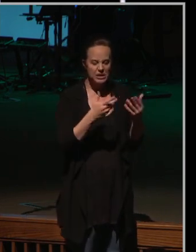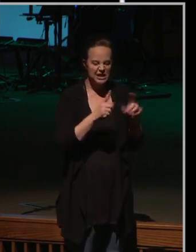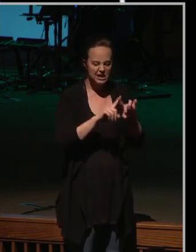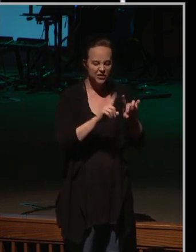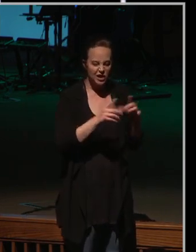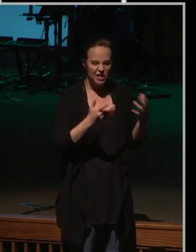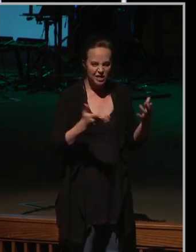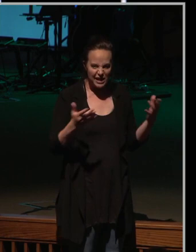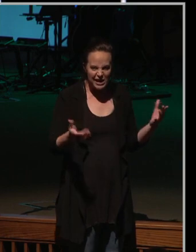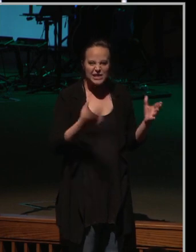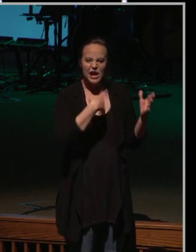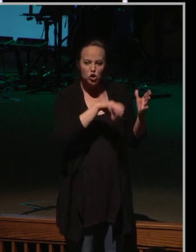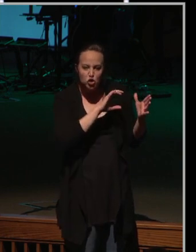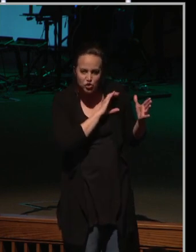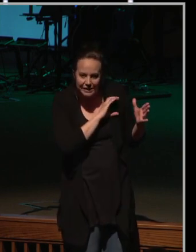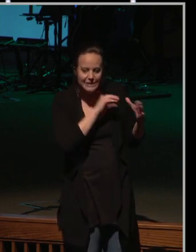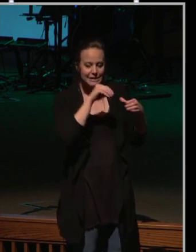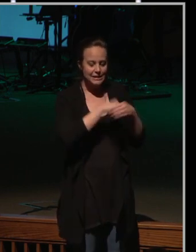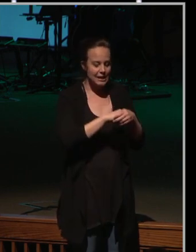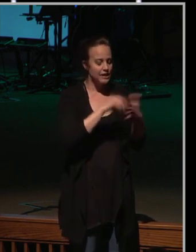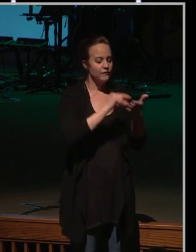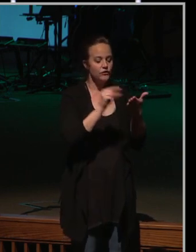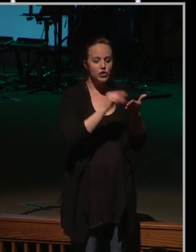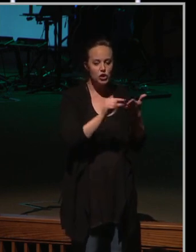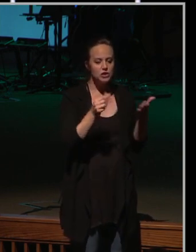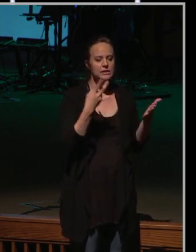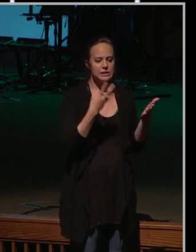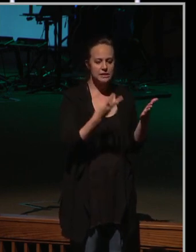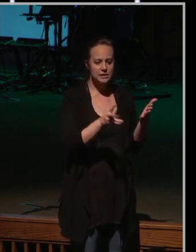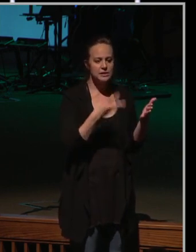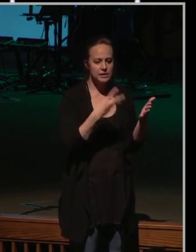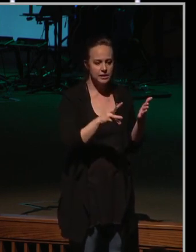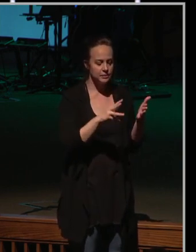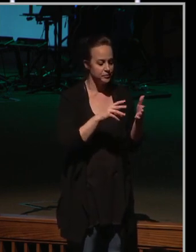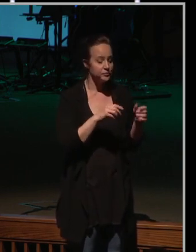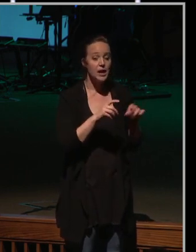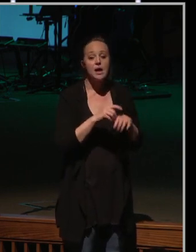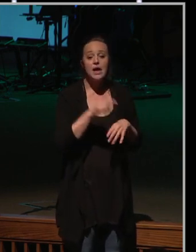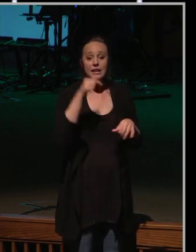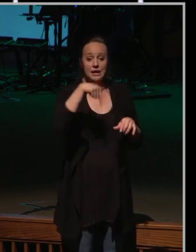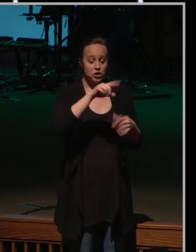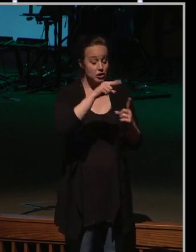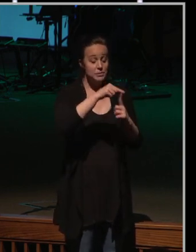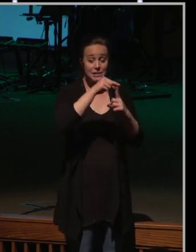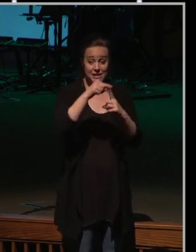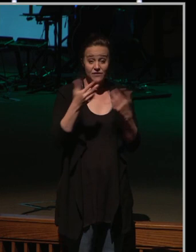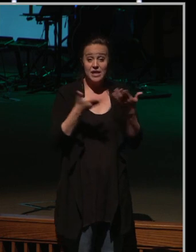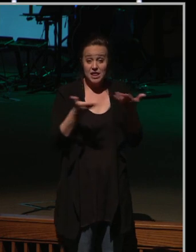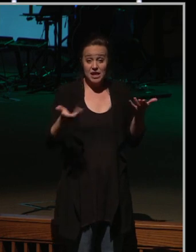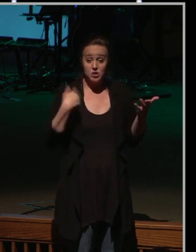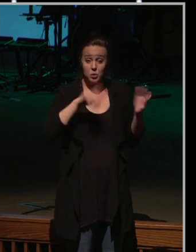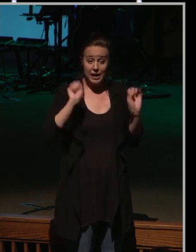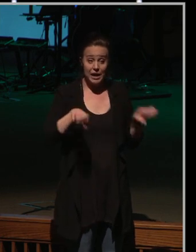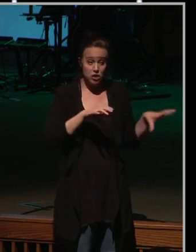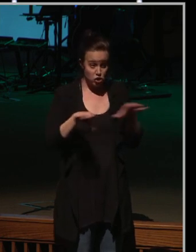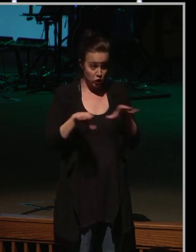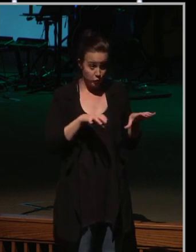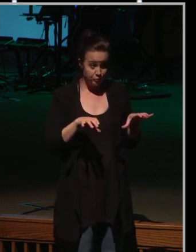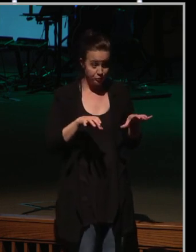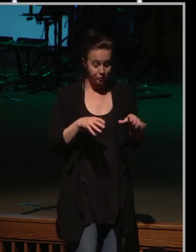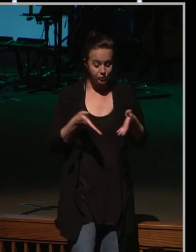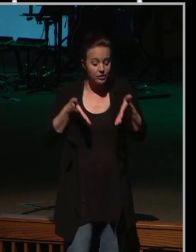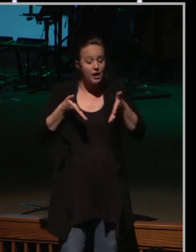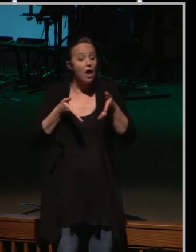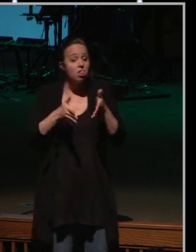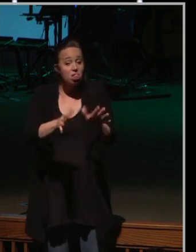should amplify or exemplify, but some specific things that we can do. And he says, let the word of Christ dwell in you richly,